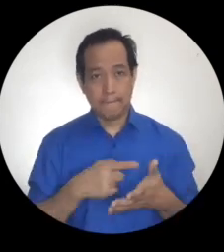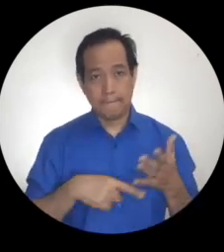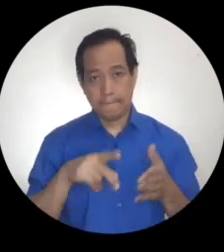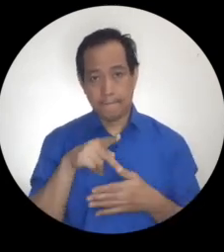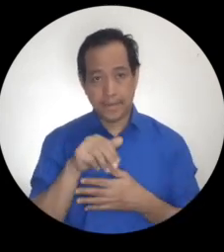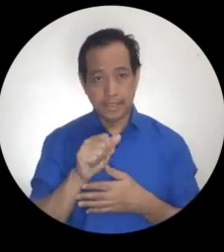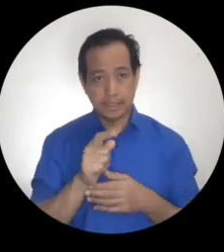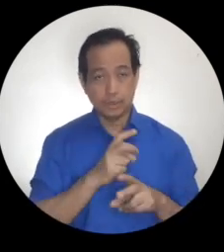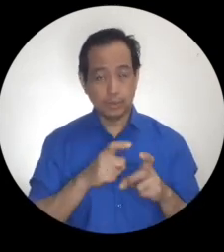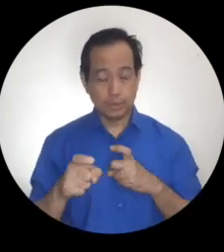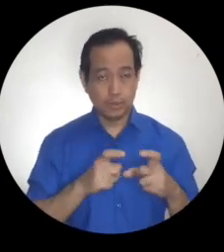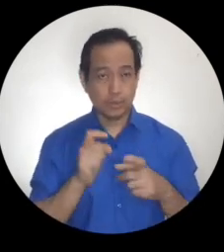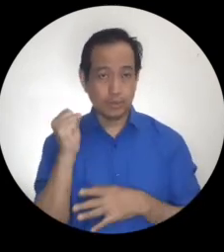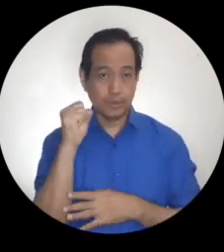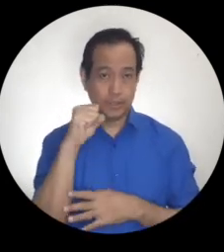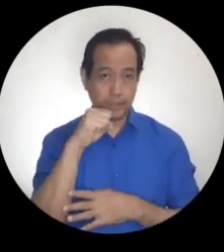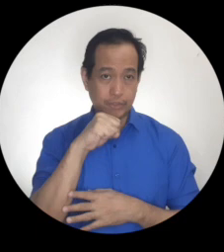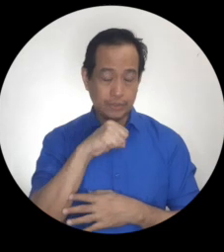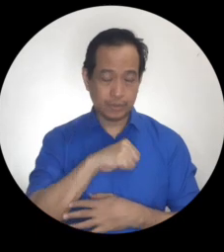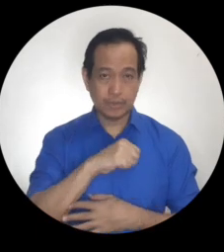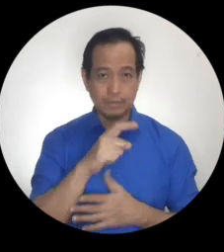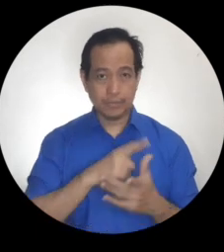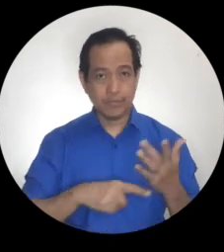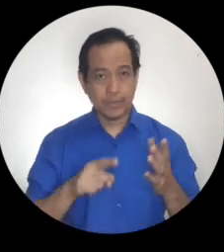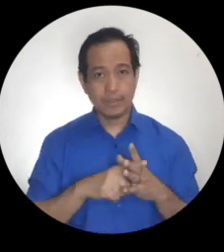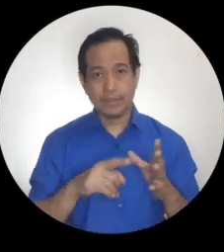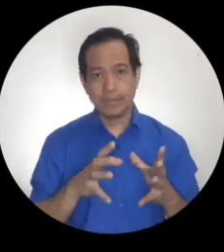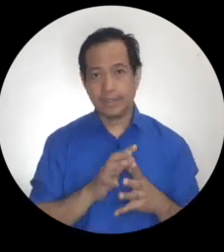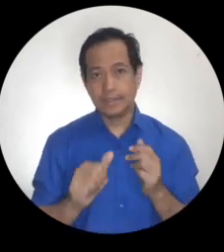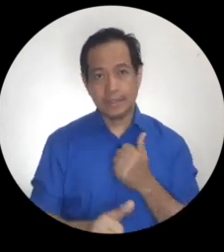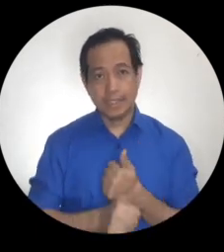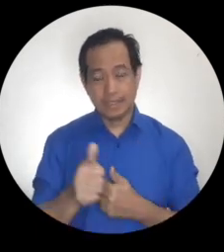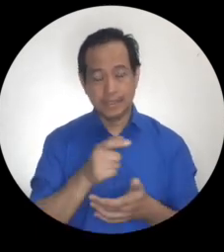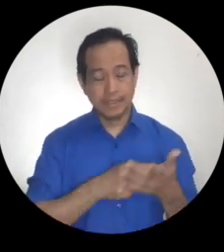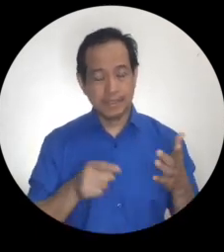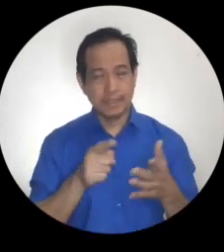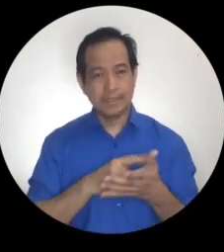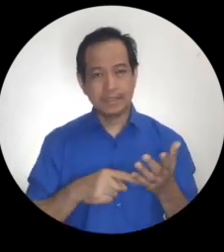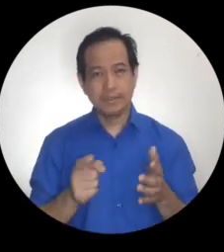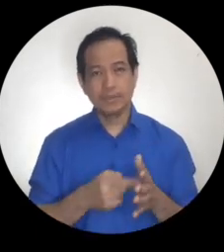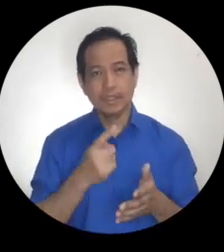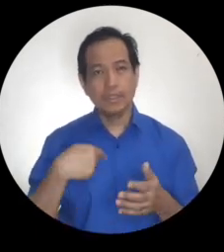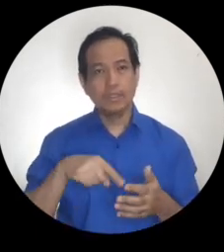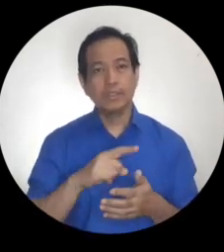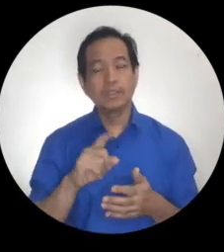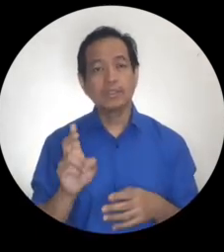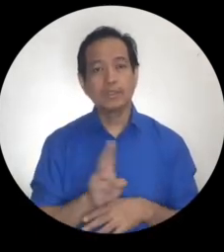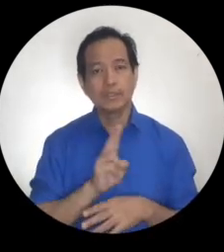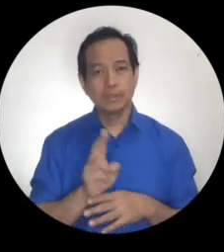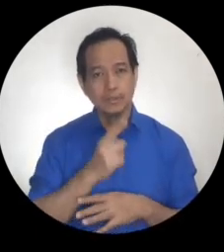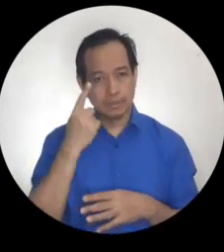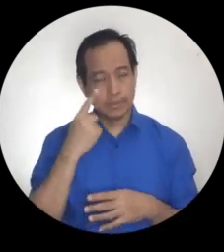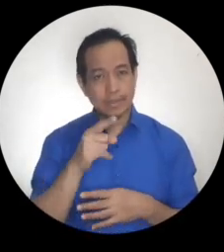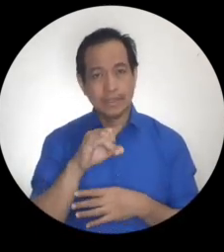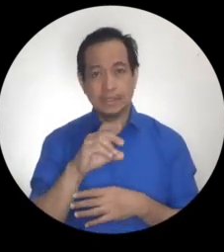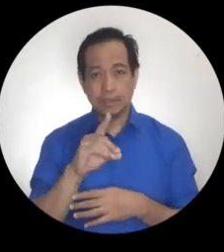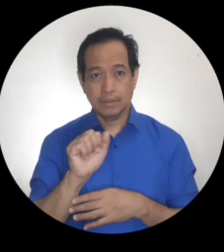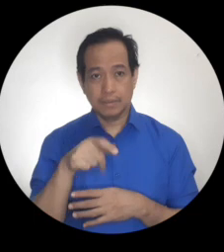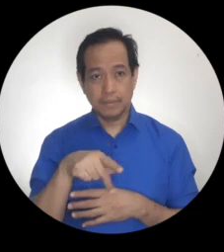you put a brace on para makontrol yung curve para hindi siya lumala. Although this is something that we only use